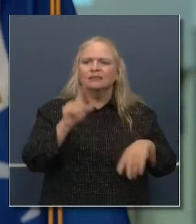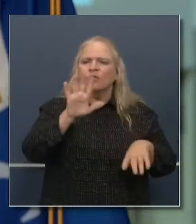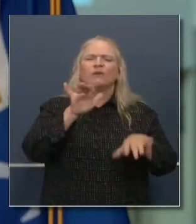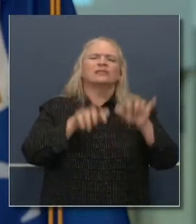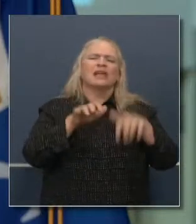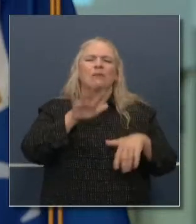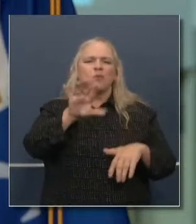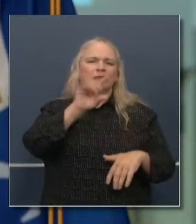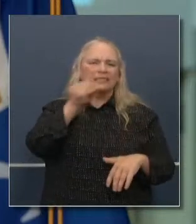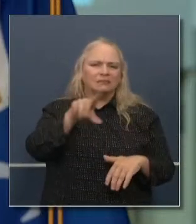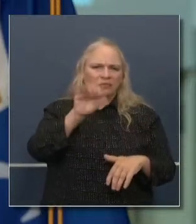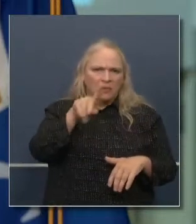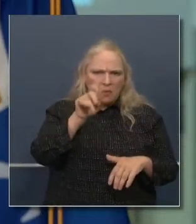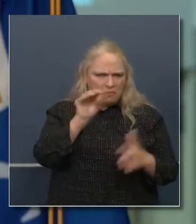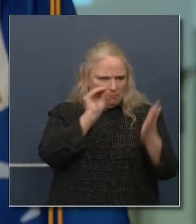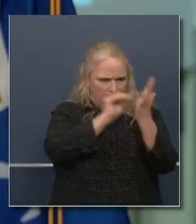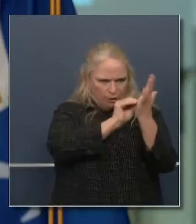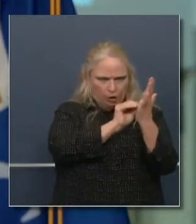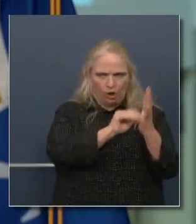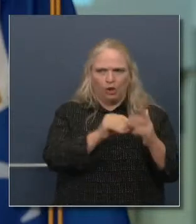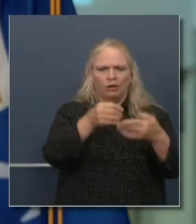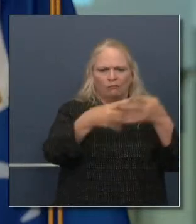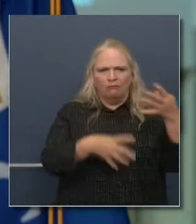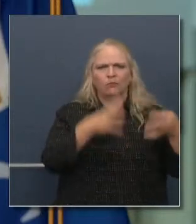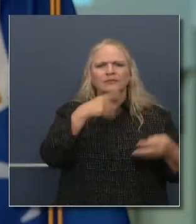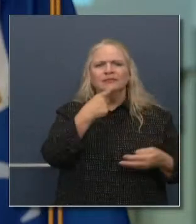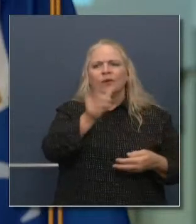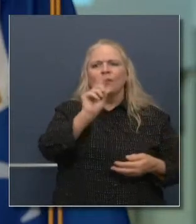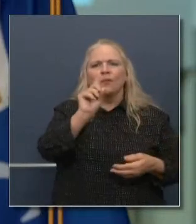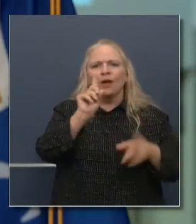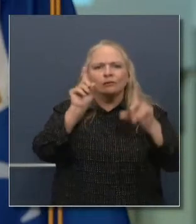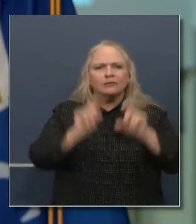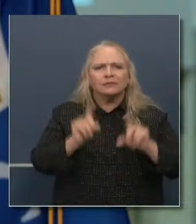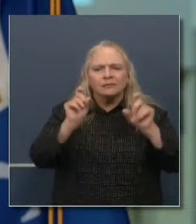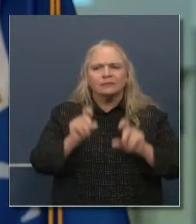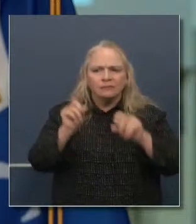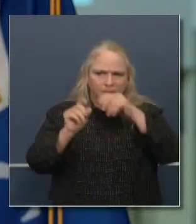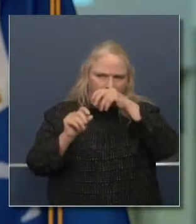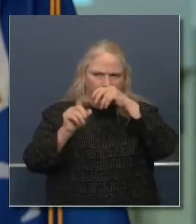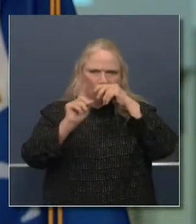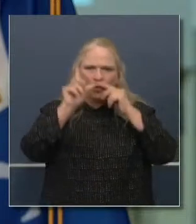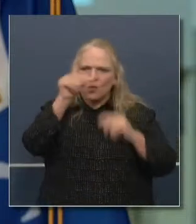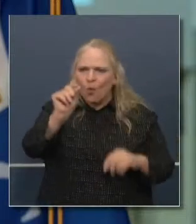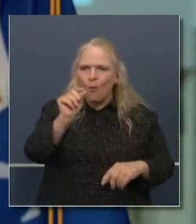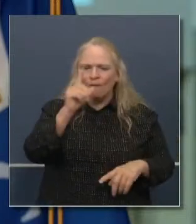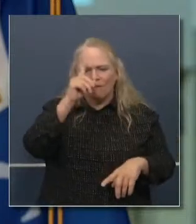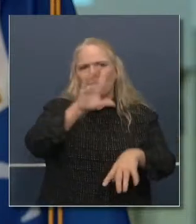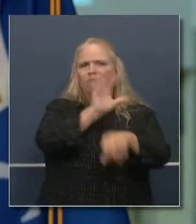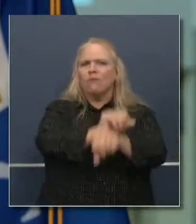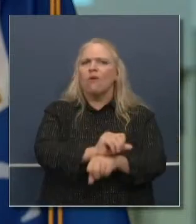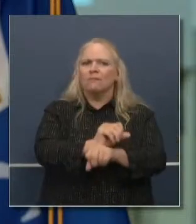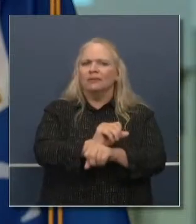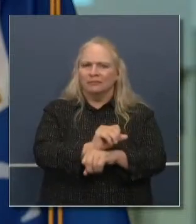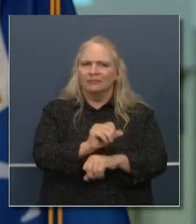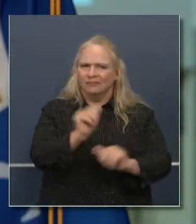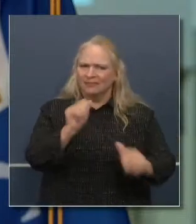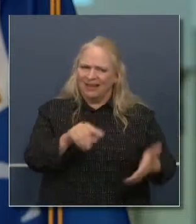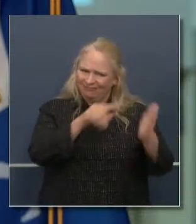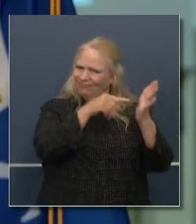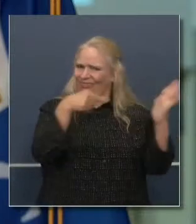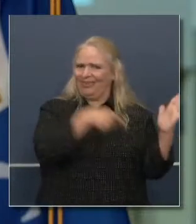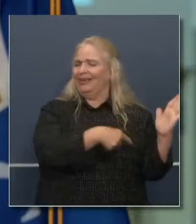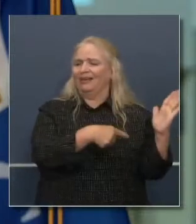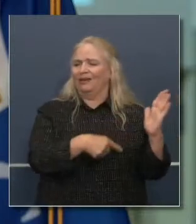which will give you a map of the most proximate testing sites in your area. We've been working over the course of